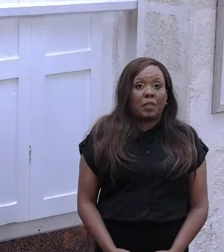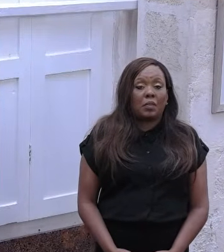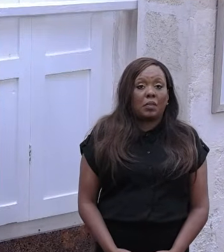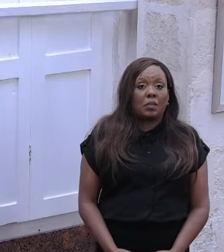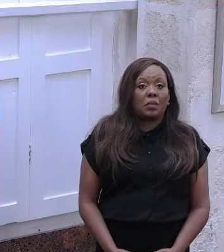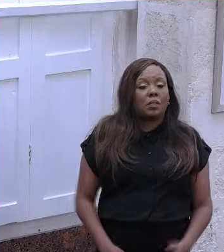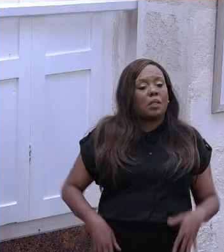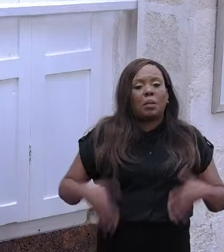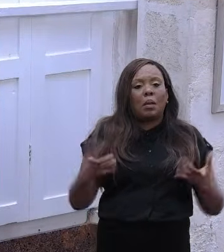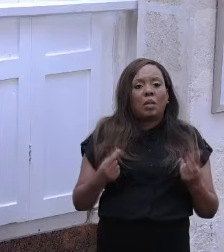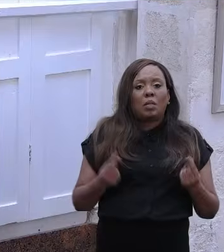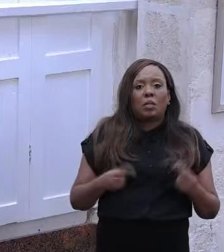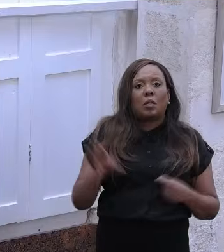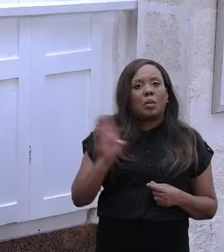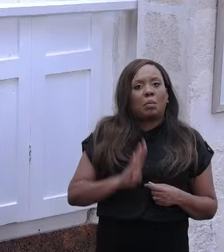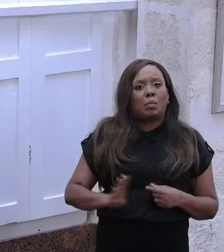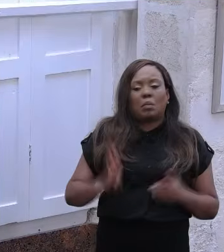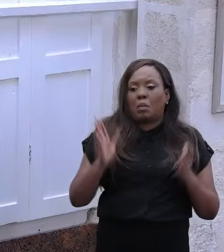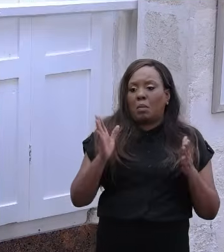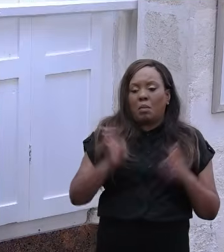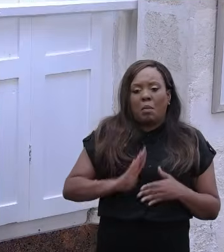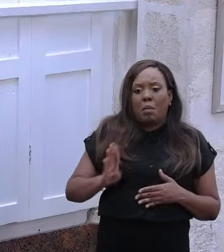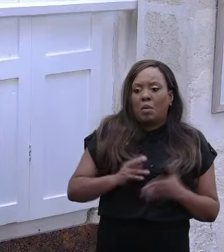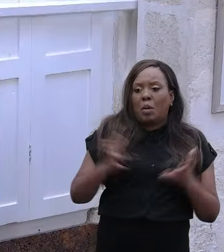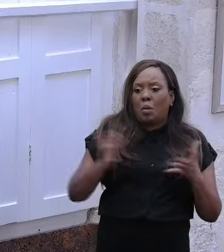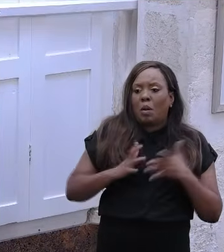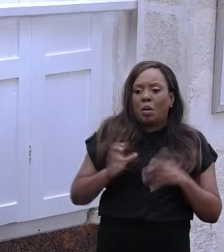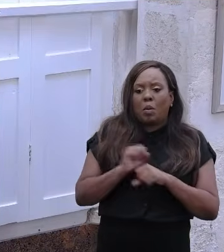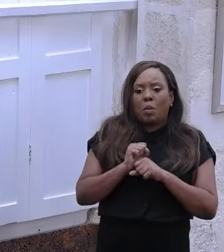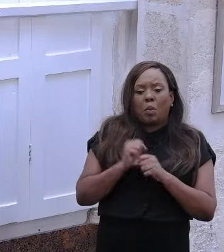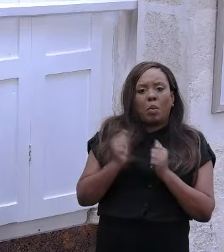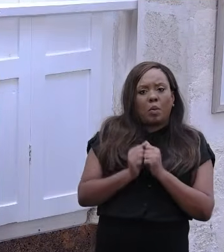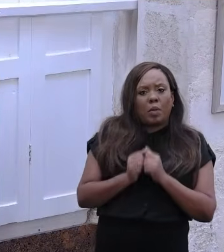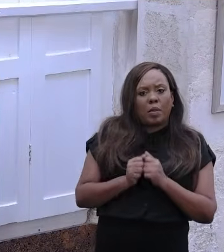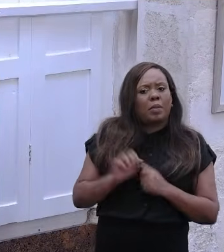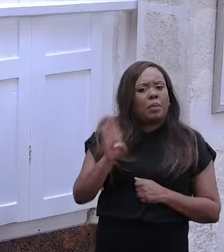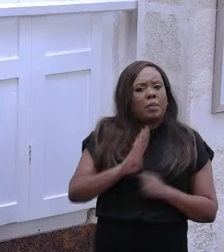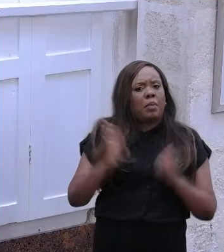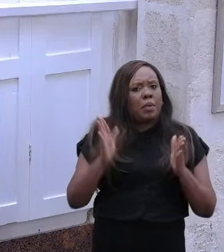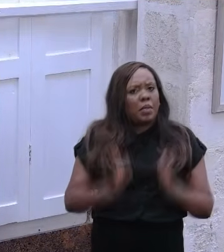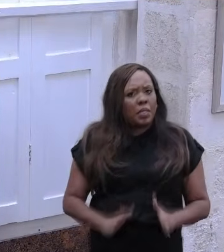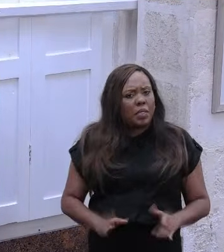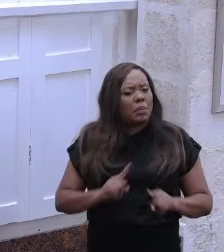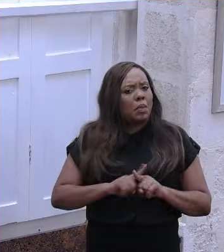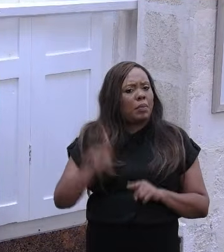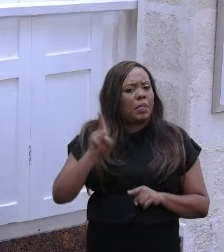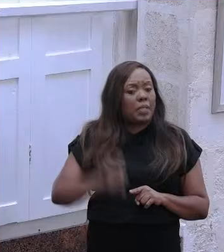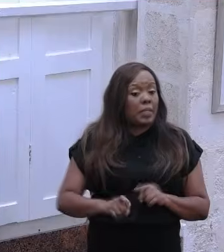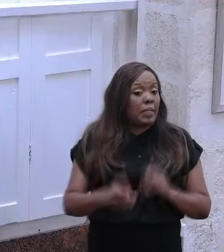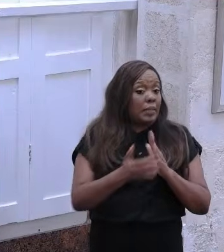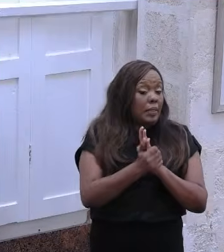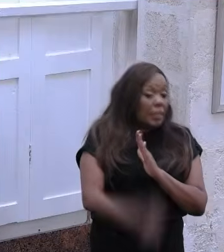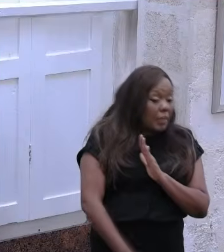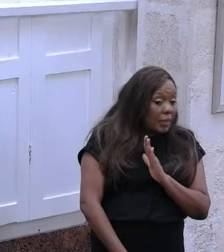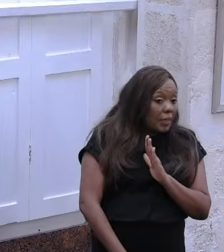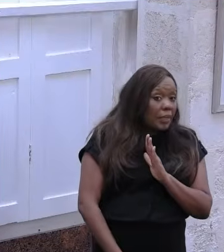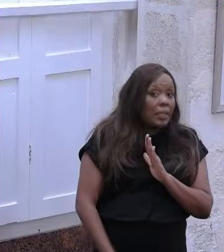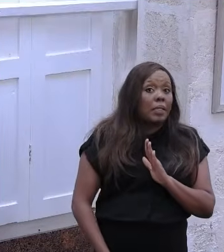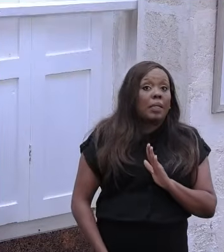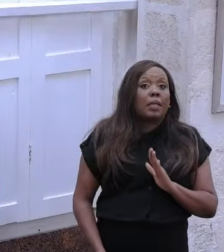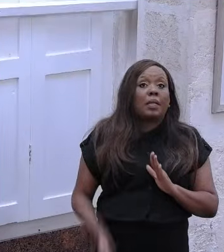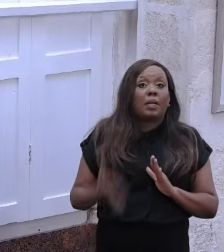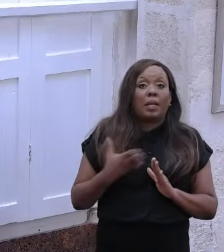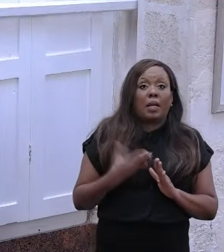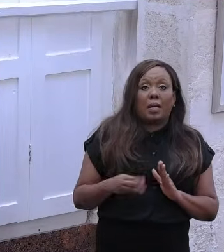we have to do? We have to ensure that not only do they have the skills, but they also have the productivity